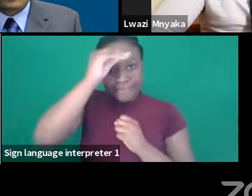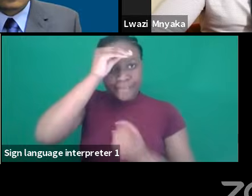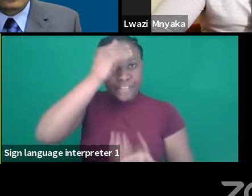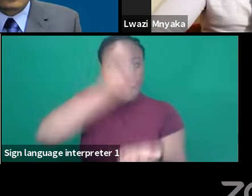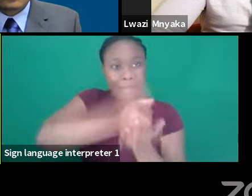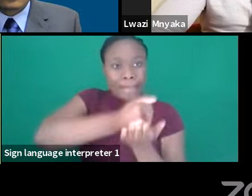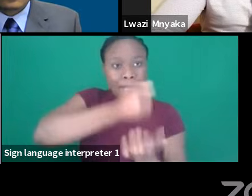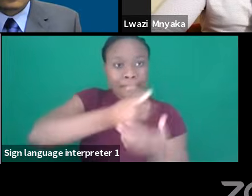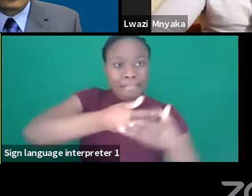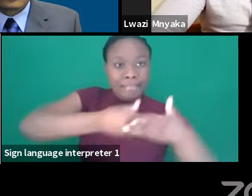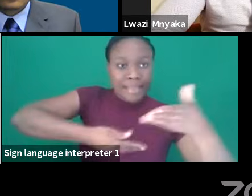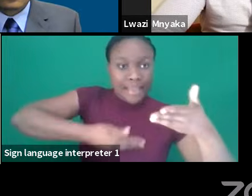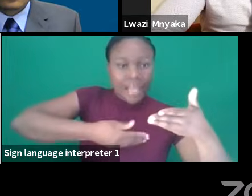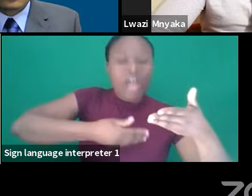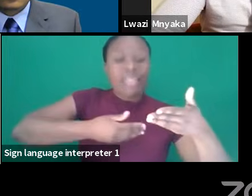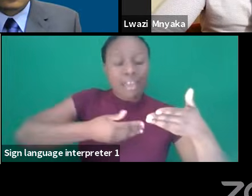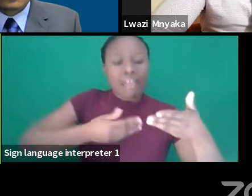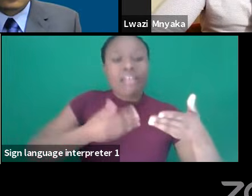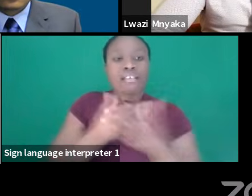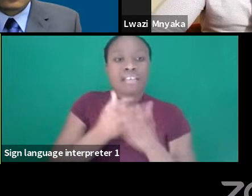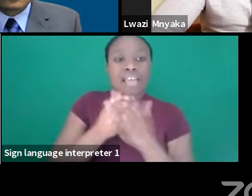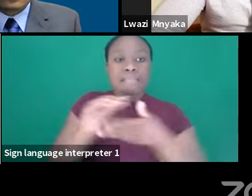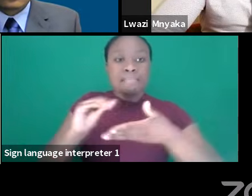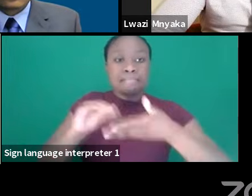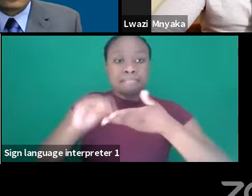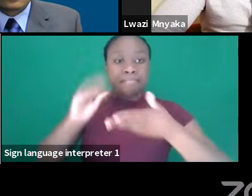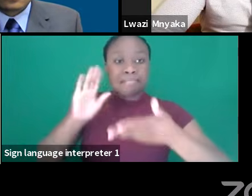making an appointment, which is the number